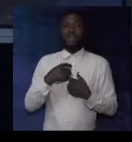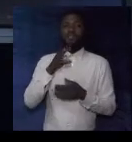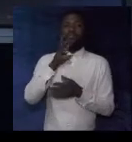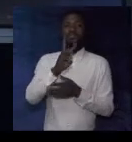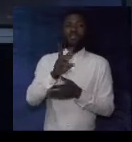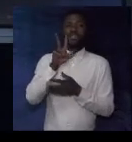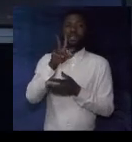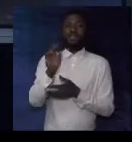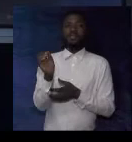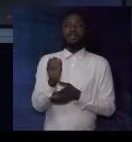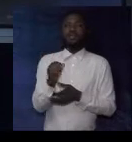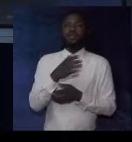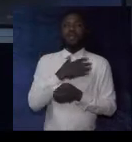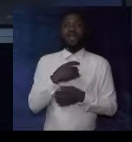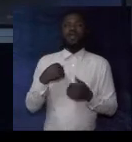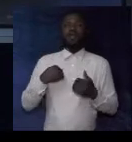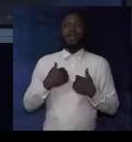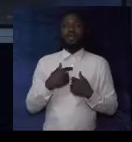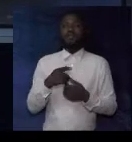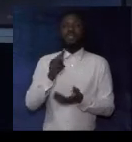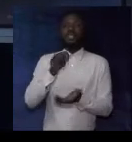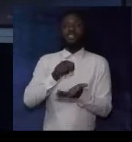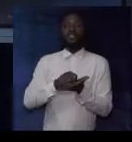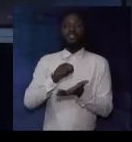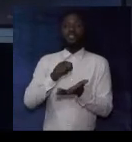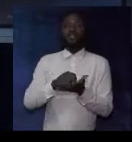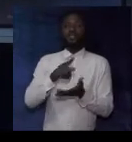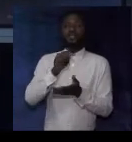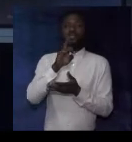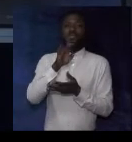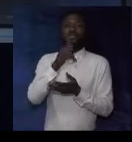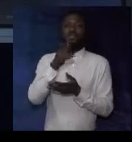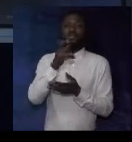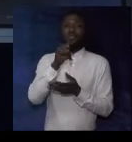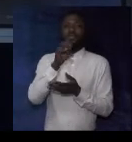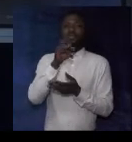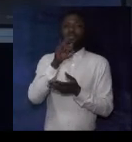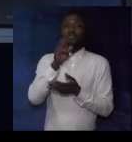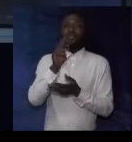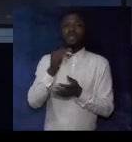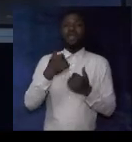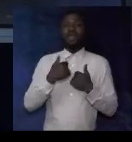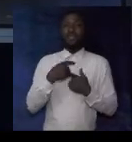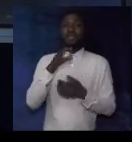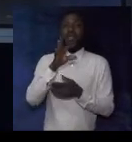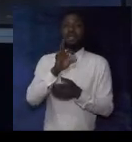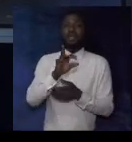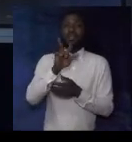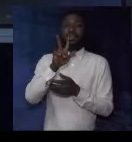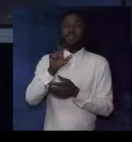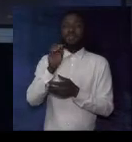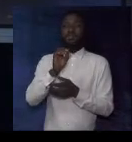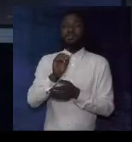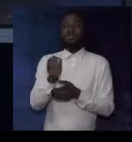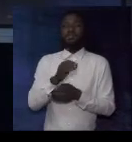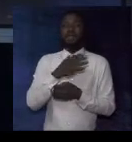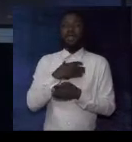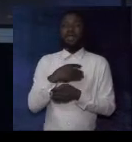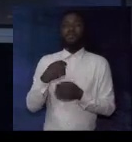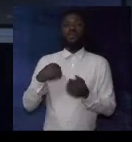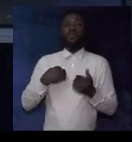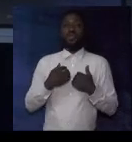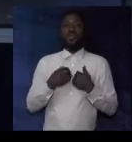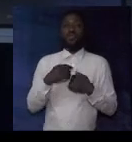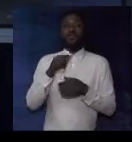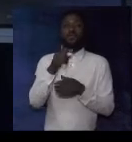has 63 zeros, and then you have the trigintillion. The trigintillion has 93 zeros, and after that you have